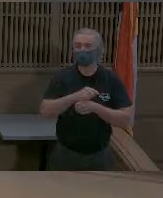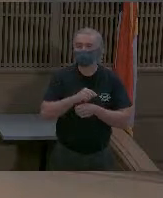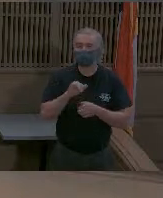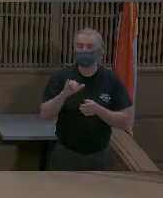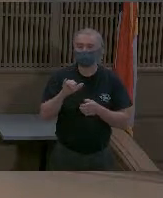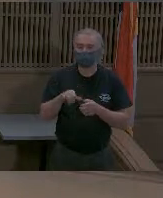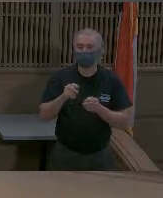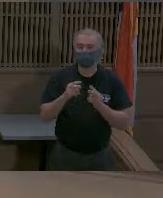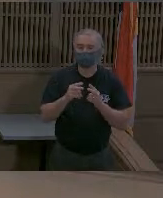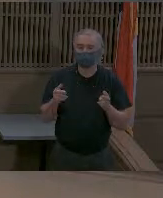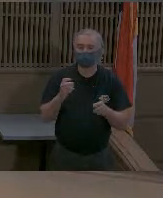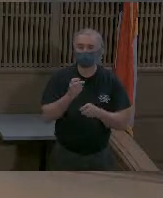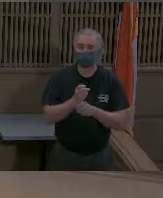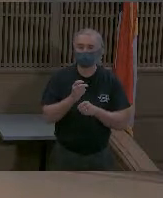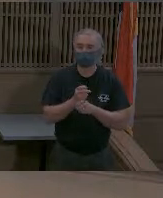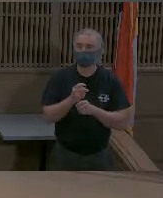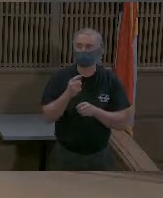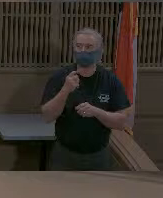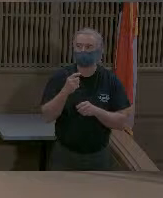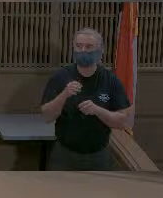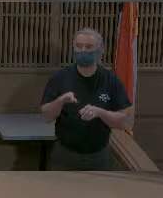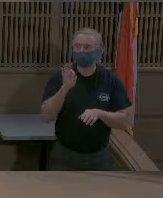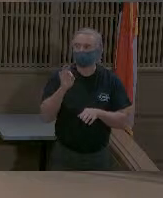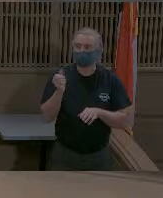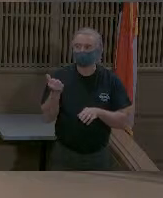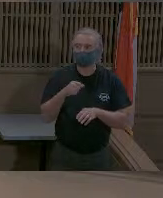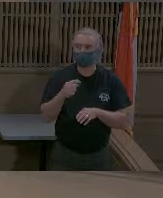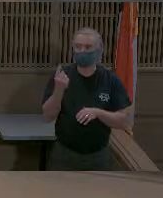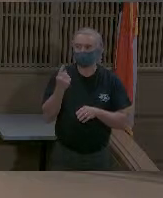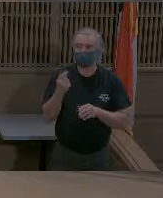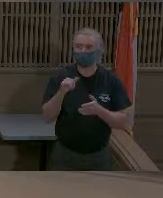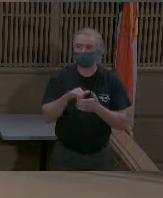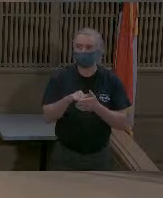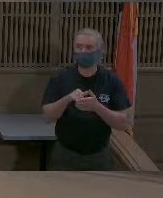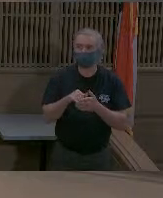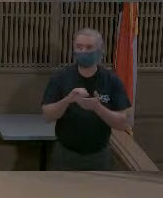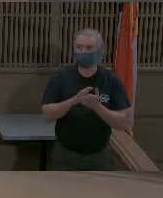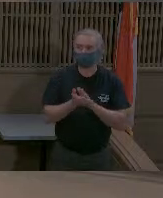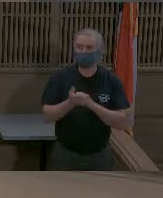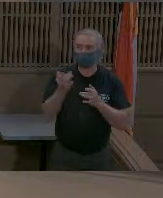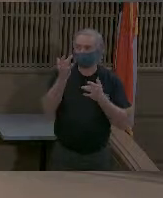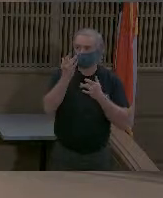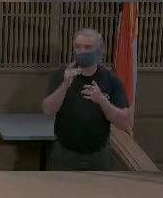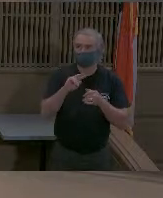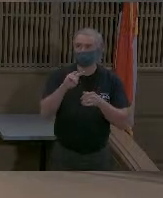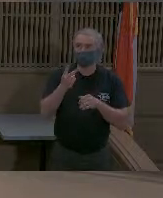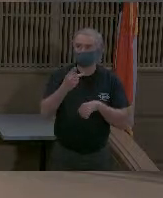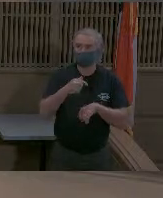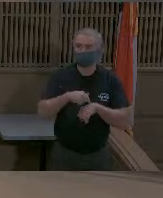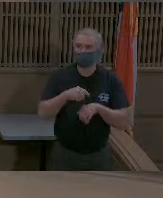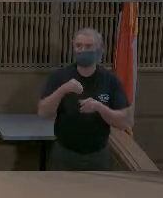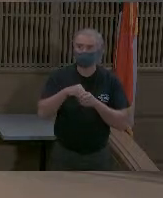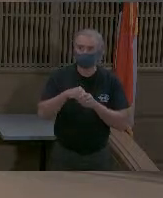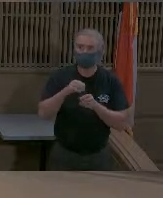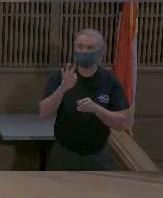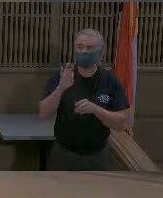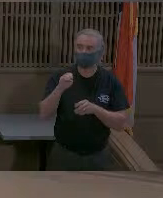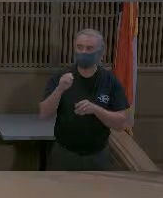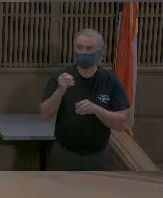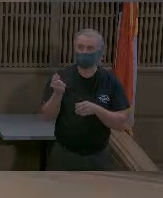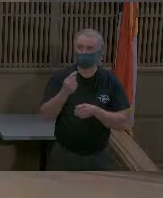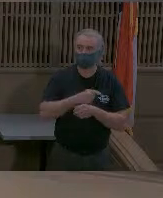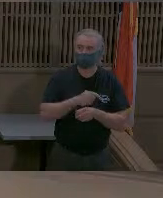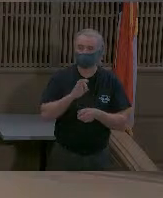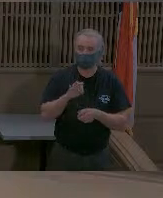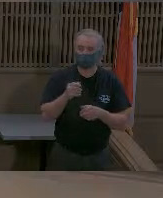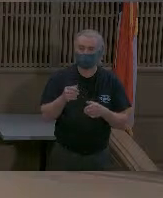very hard to find anyone who has had a second COVID infection within 90 days. So if you have had the COVID